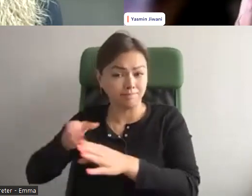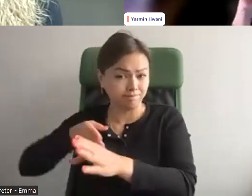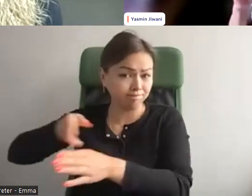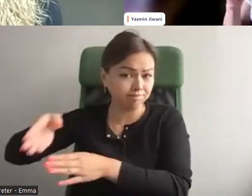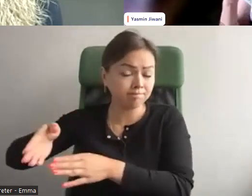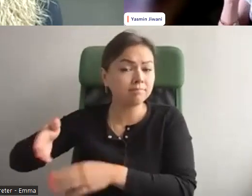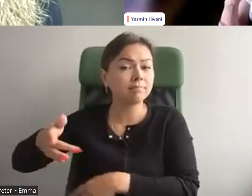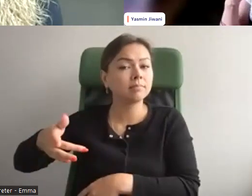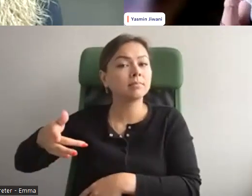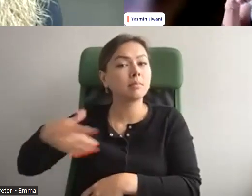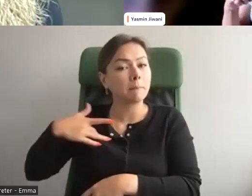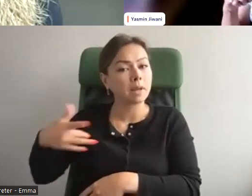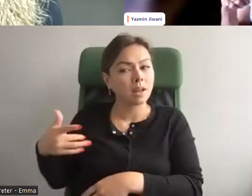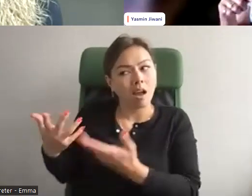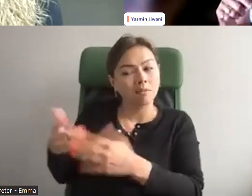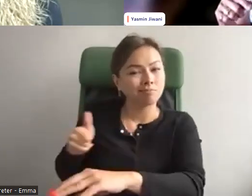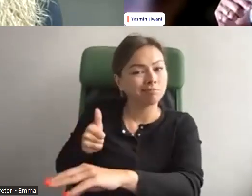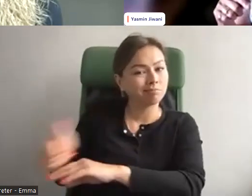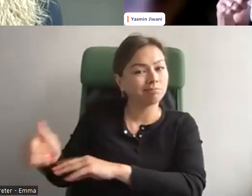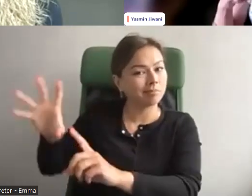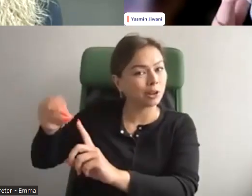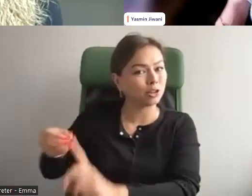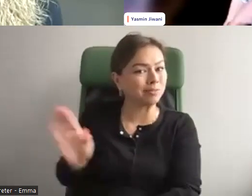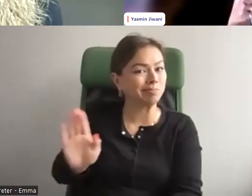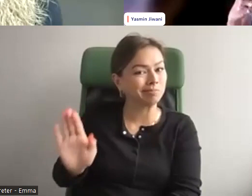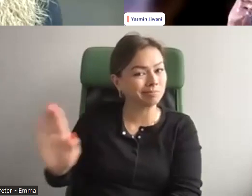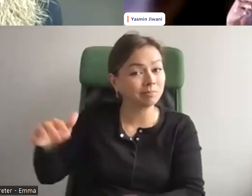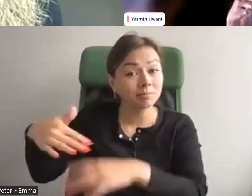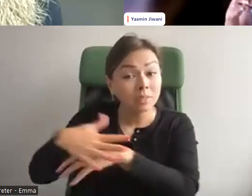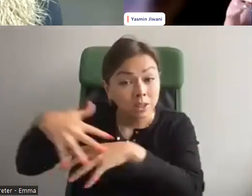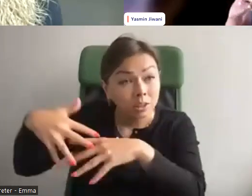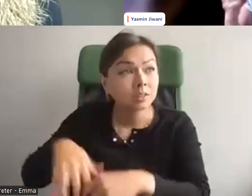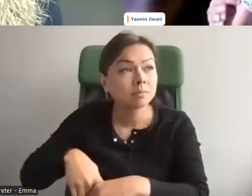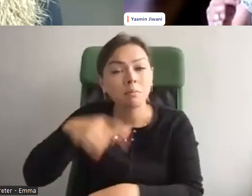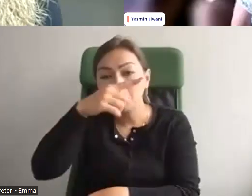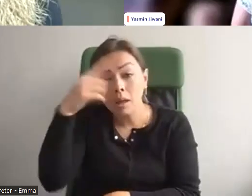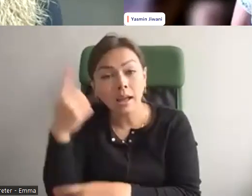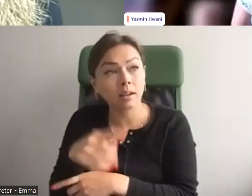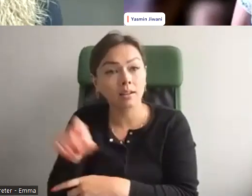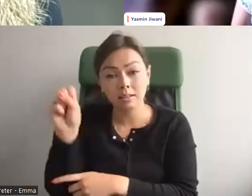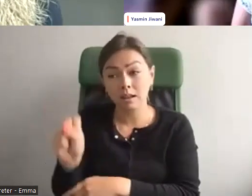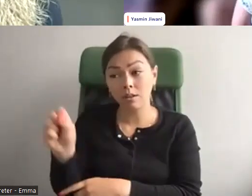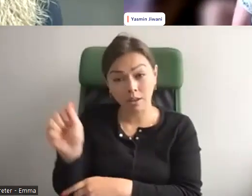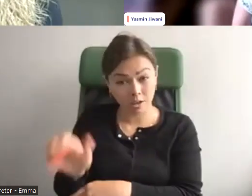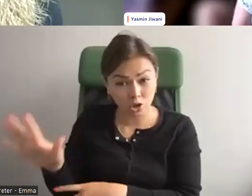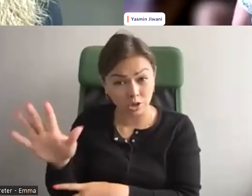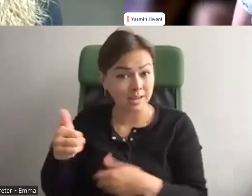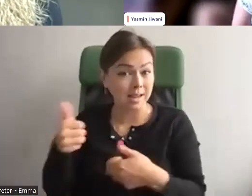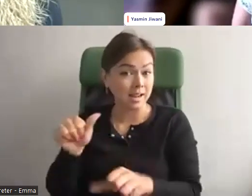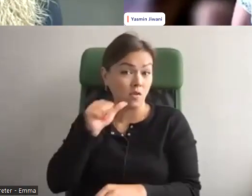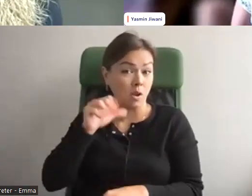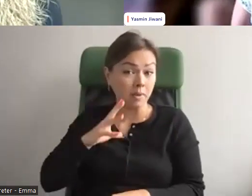particularly true in terms of Indigenous women, Black women, South Asian women, so any women that are considered to be not